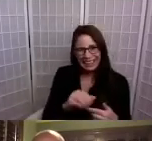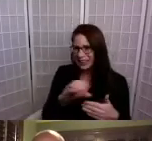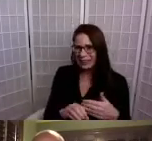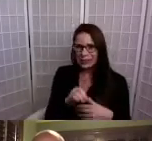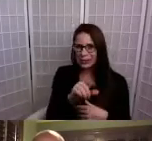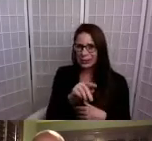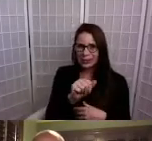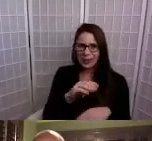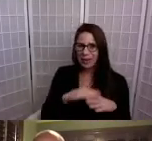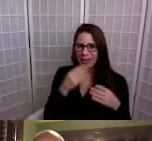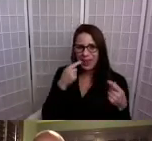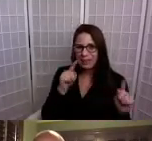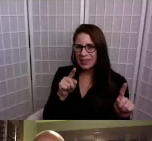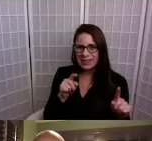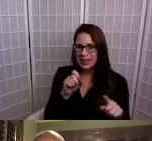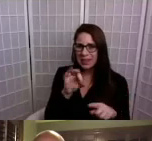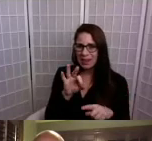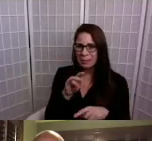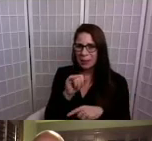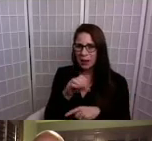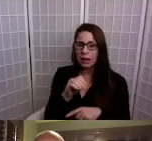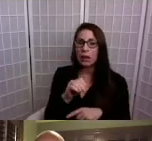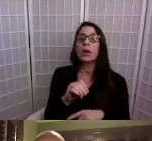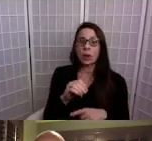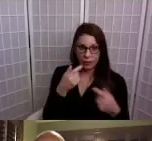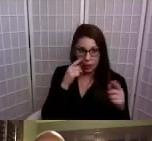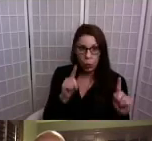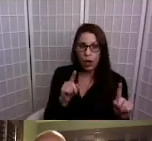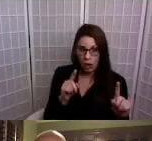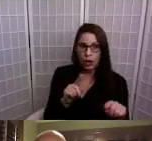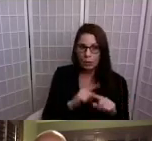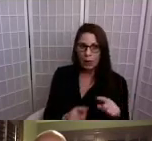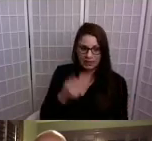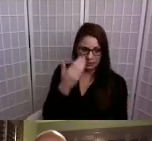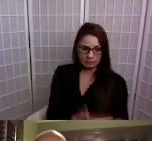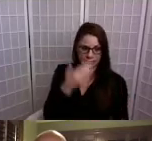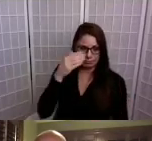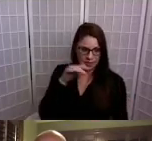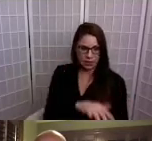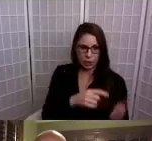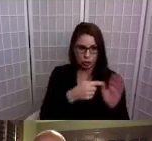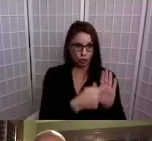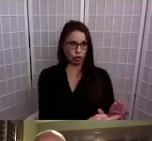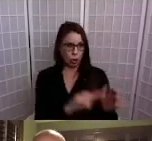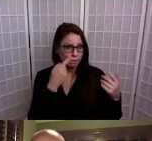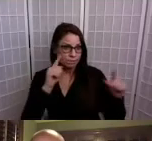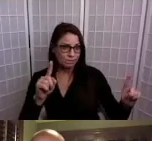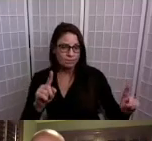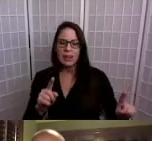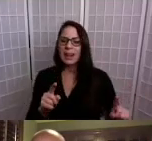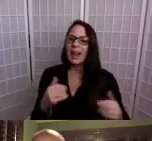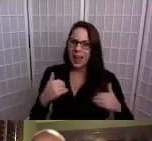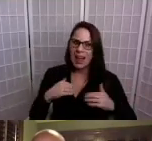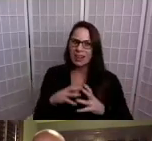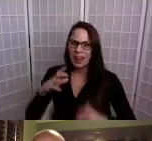work, but we just don't have great data that shows that they do work. There's a lot of sort of theoretical